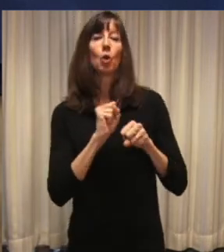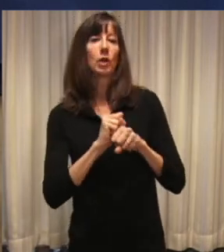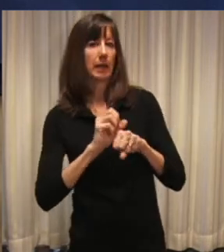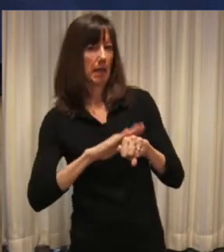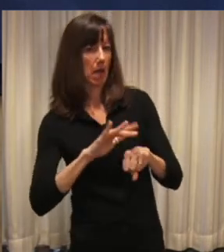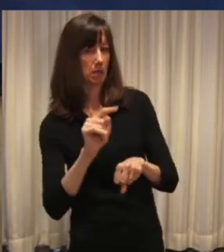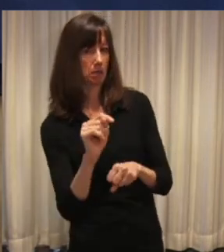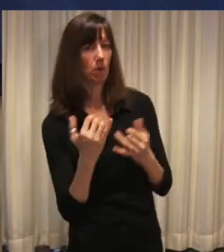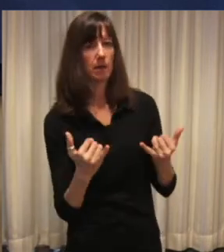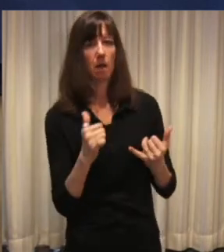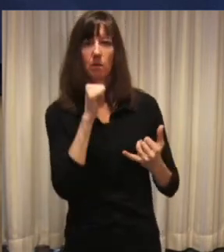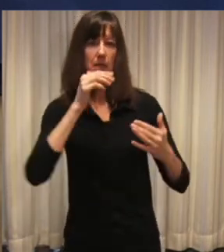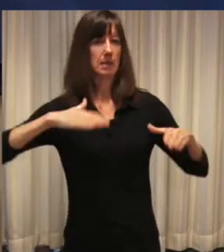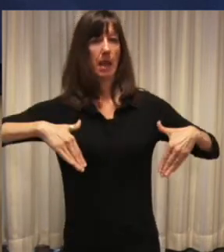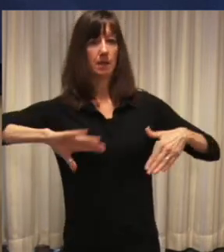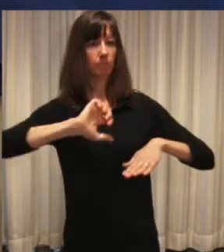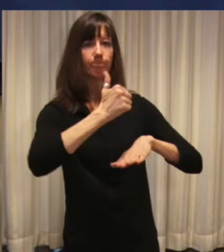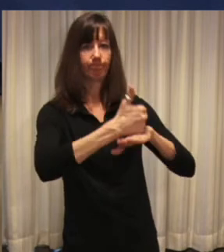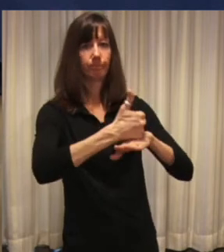front.